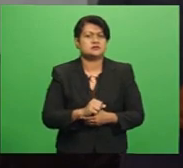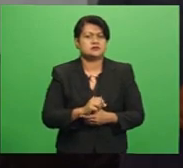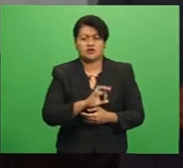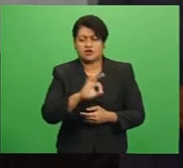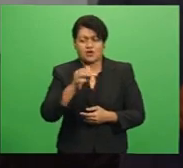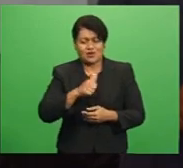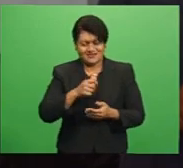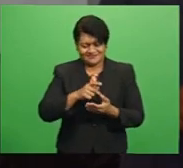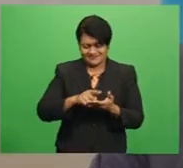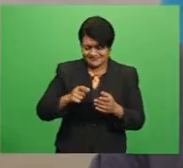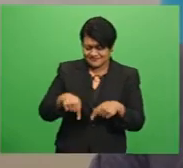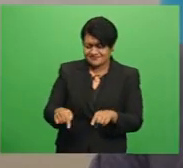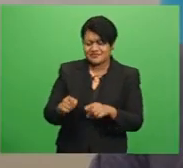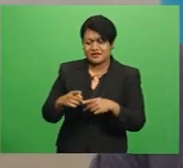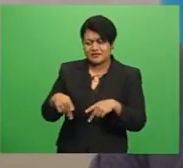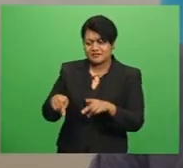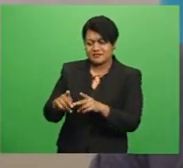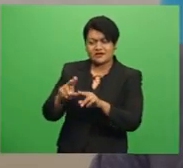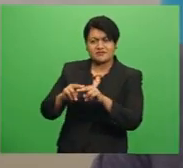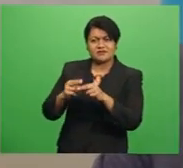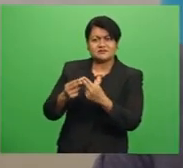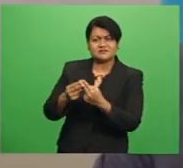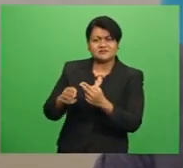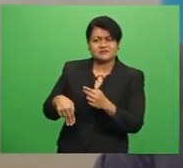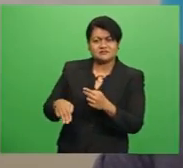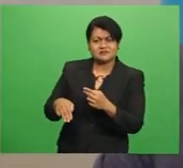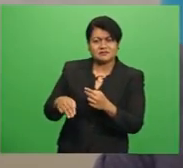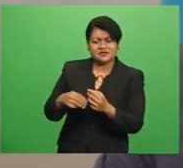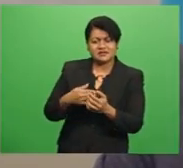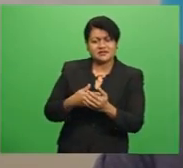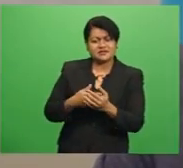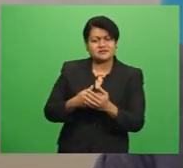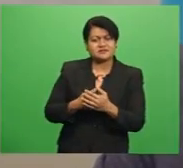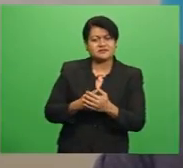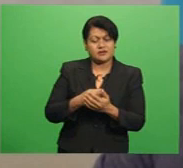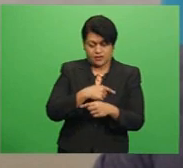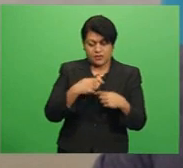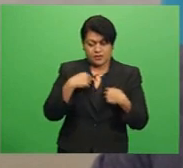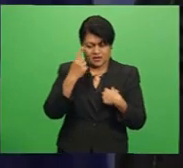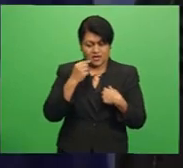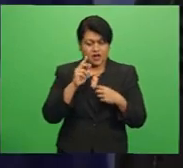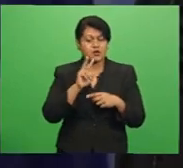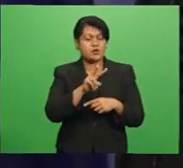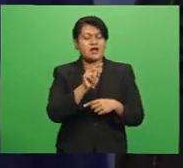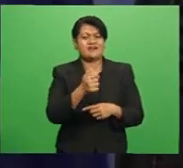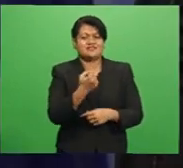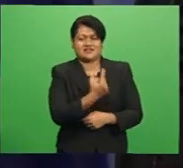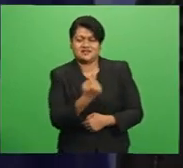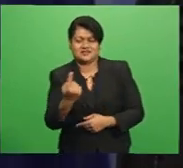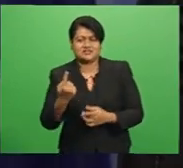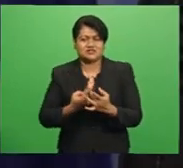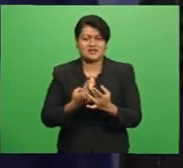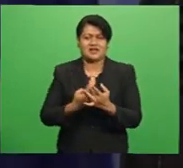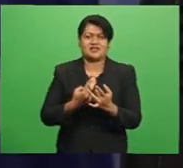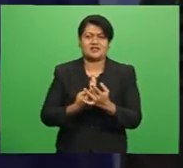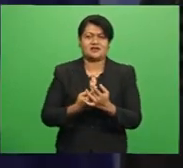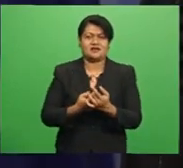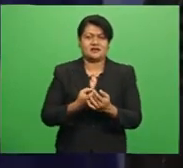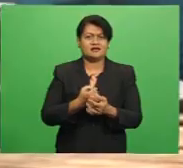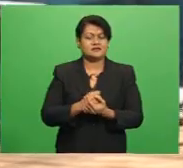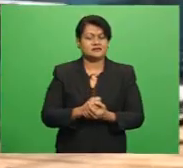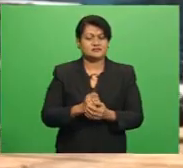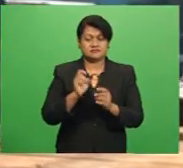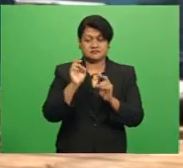part that's played by a family member, but of course it is morally incumbent for us to be able to look after each other. Acting Australian High Commissioner to Fiji,